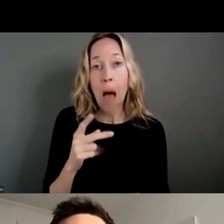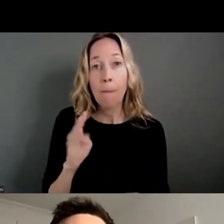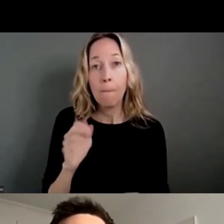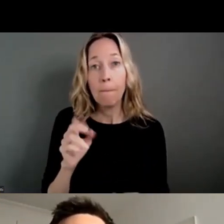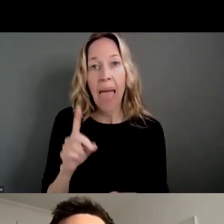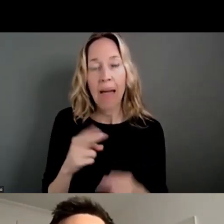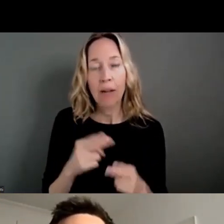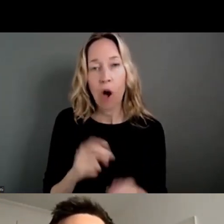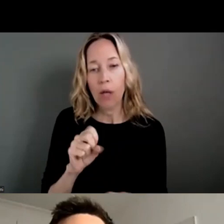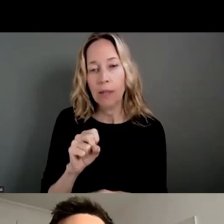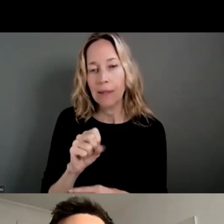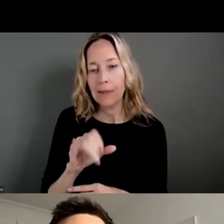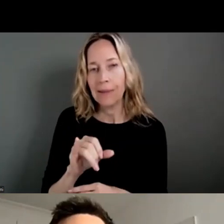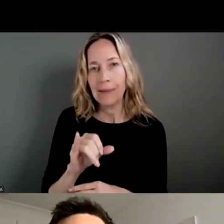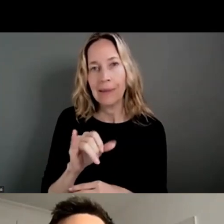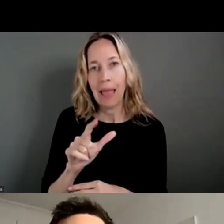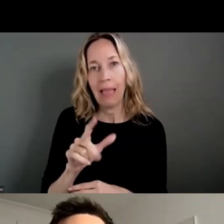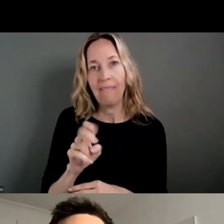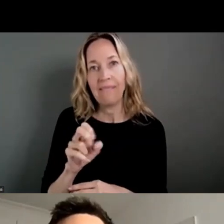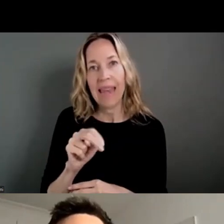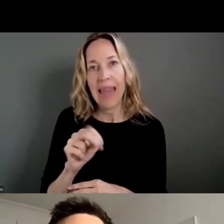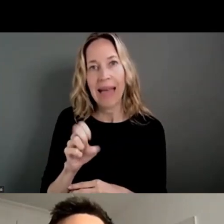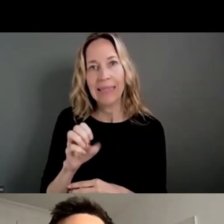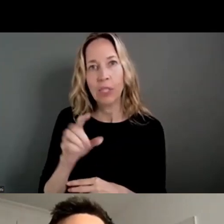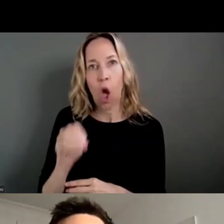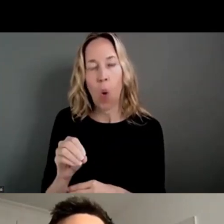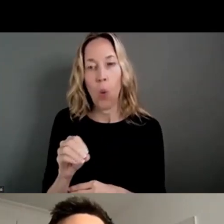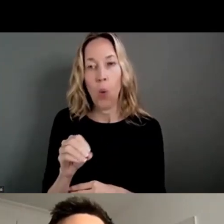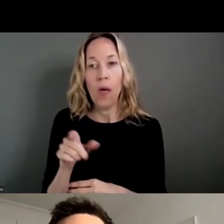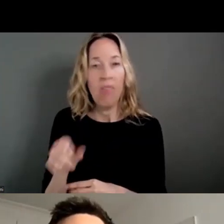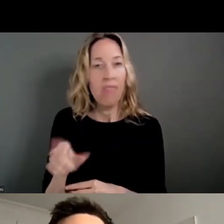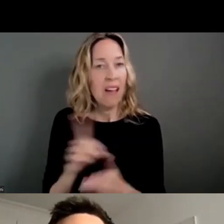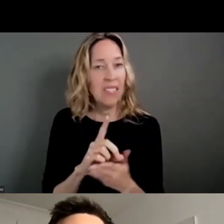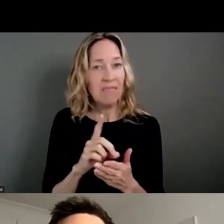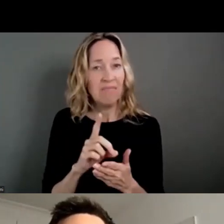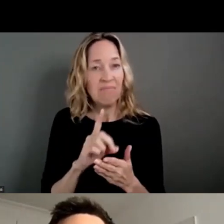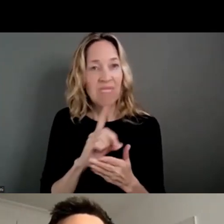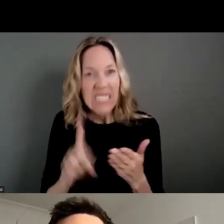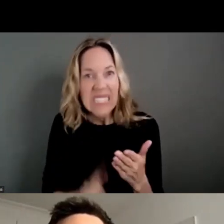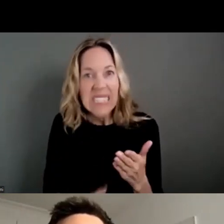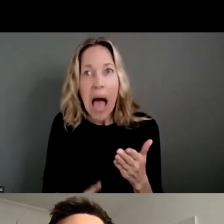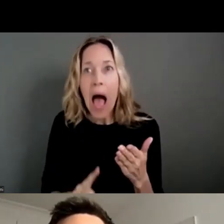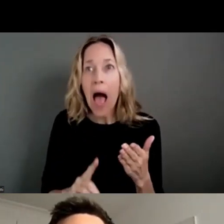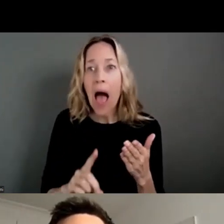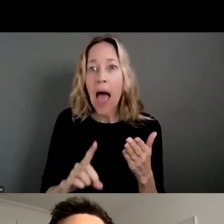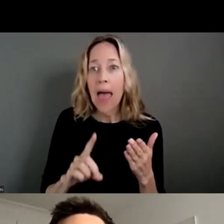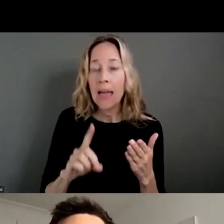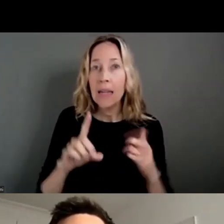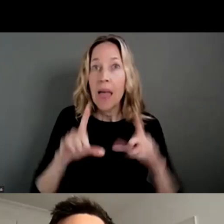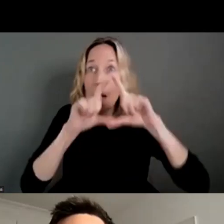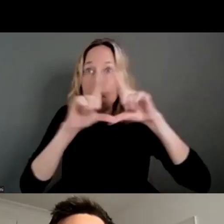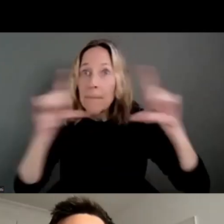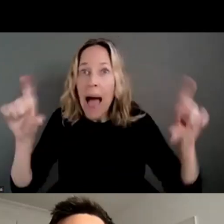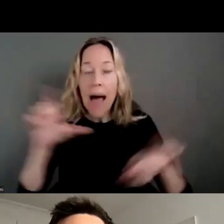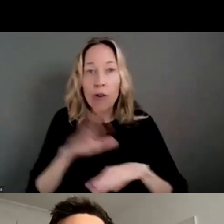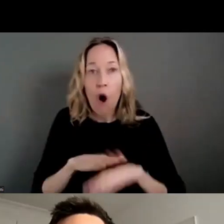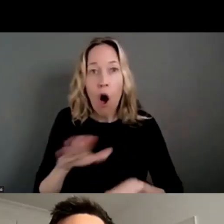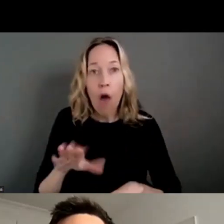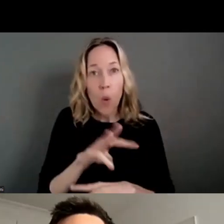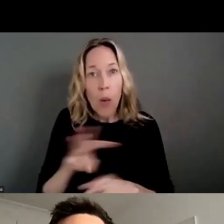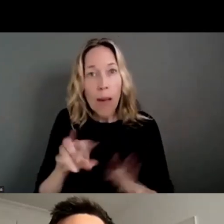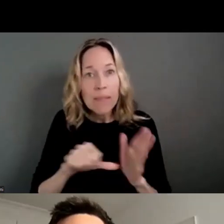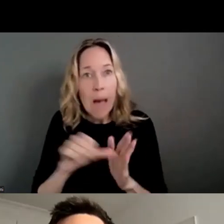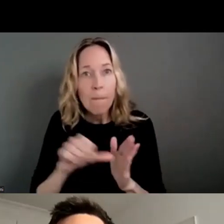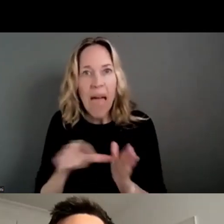every single design decision, like even the banner that's on their Bandcamp page or on their Instagram, what